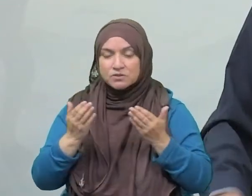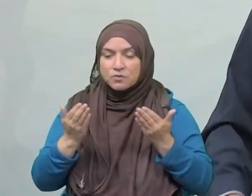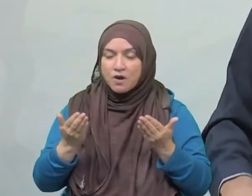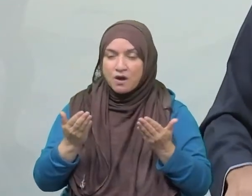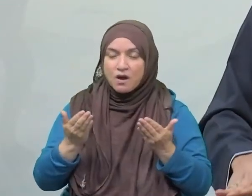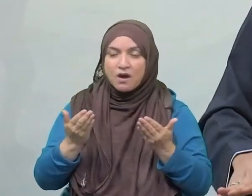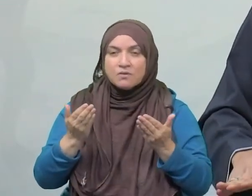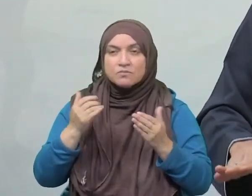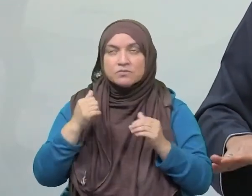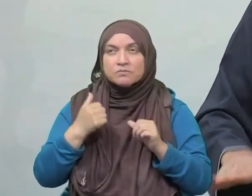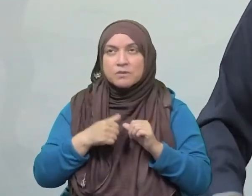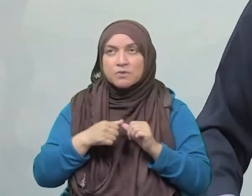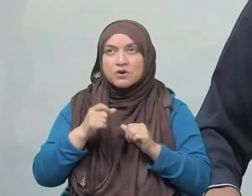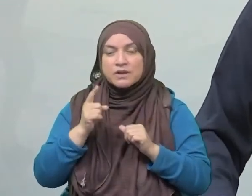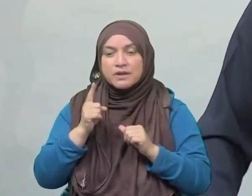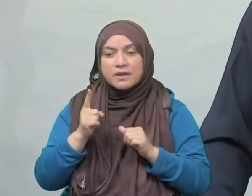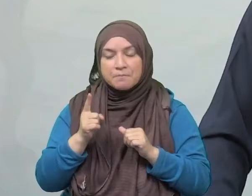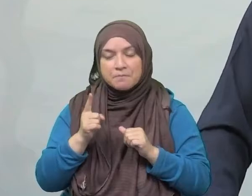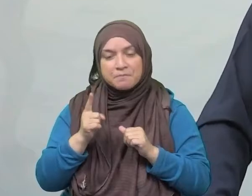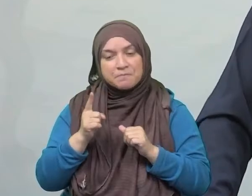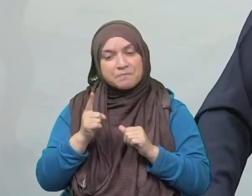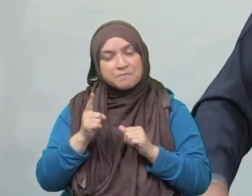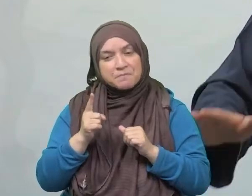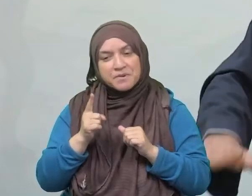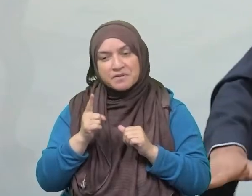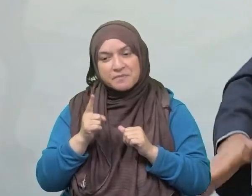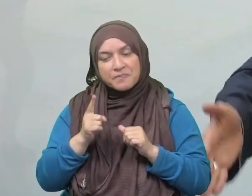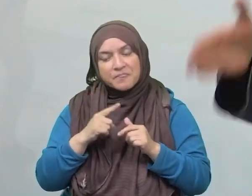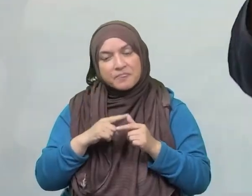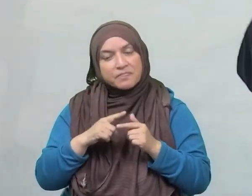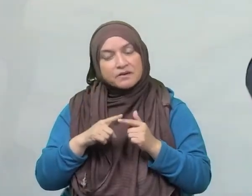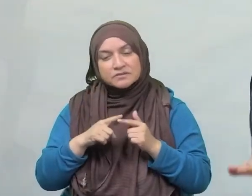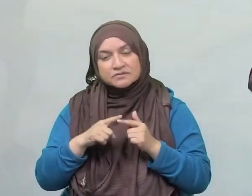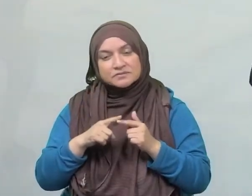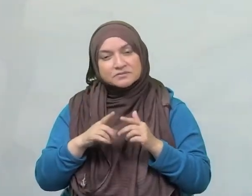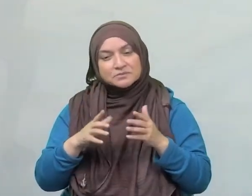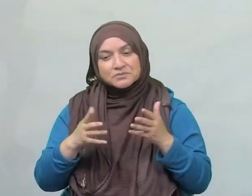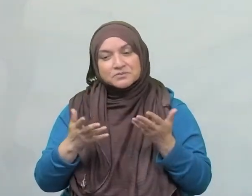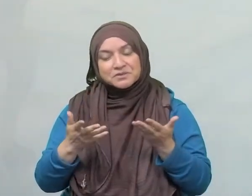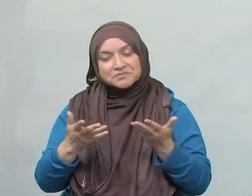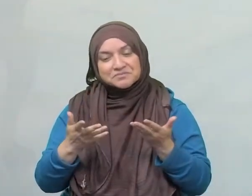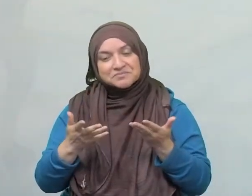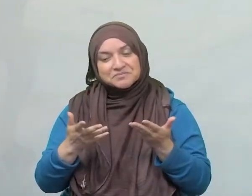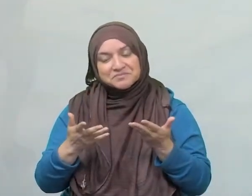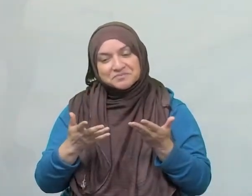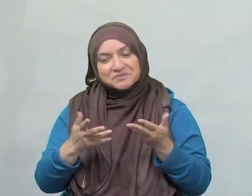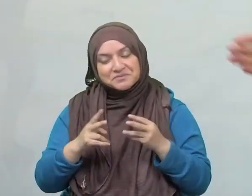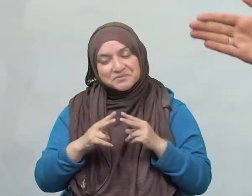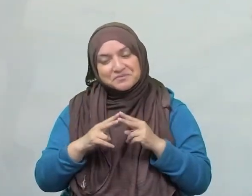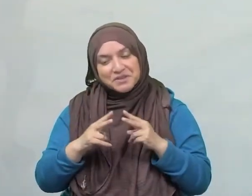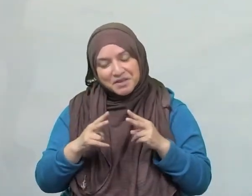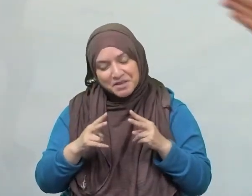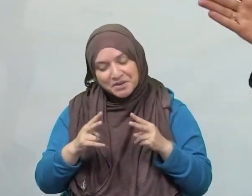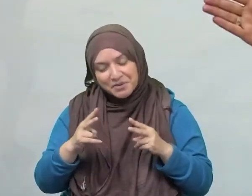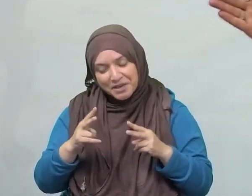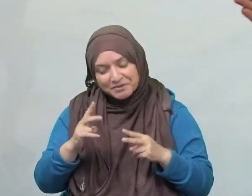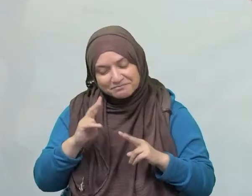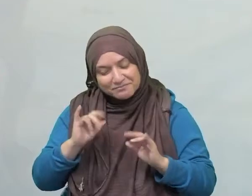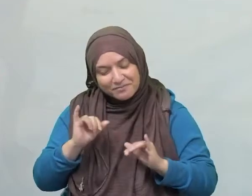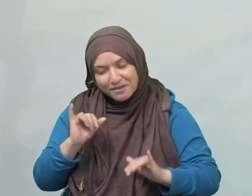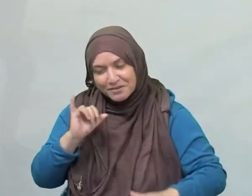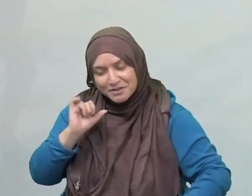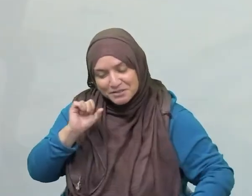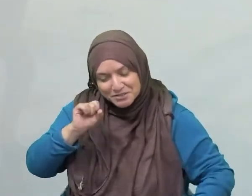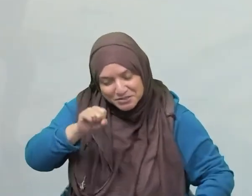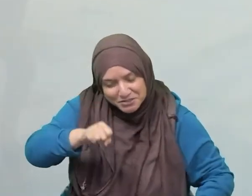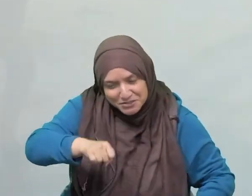and when the prophet saws would make sujud then the prophet saw some would focus entirely on vikkir and duran and so there it might say